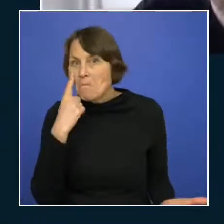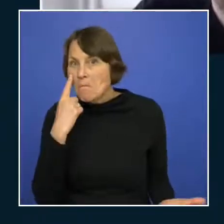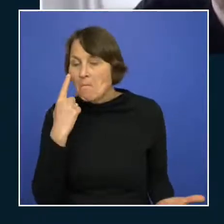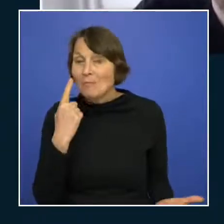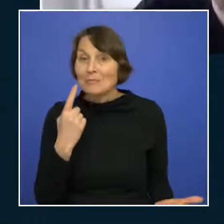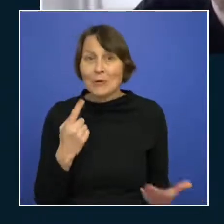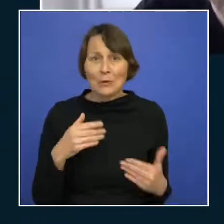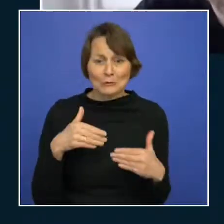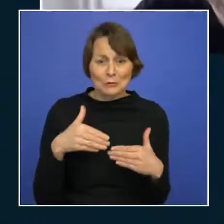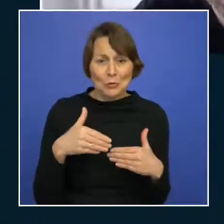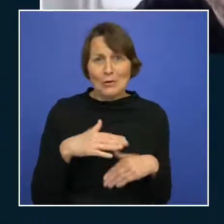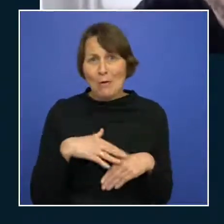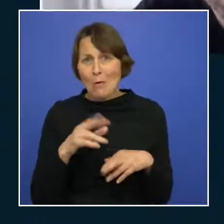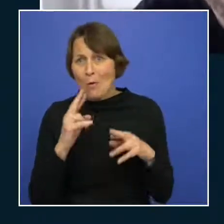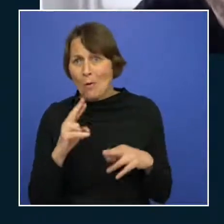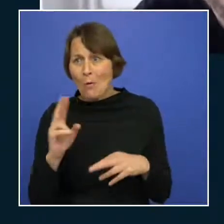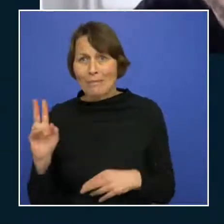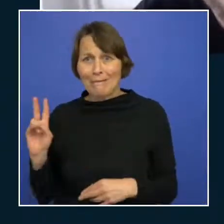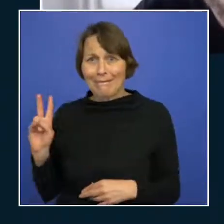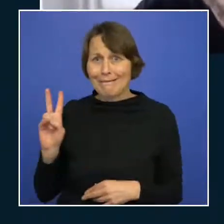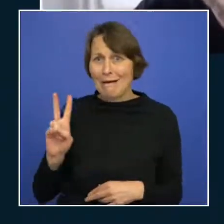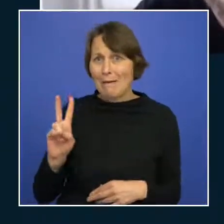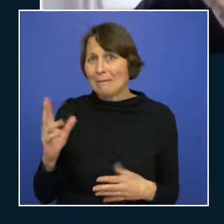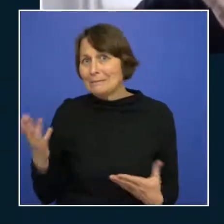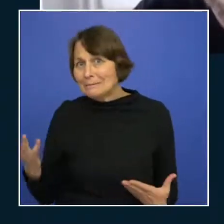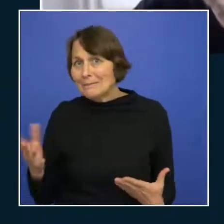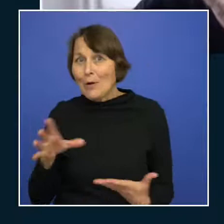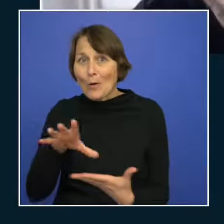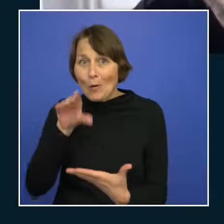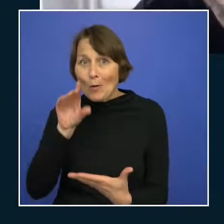soon and learn all about it.